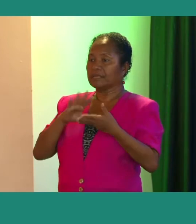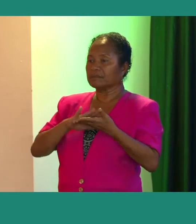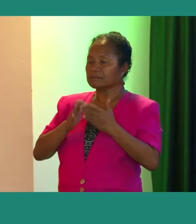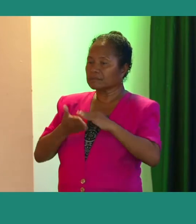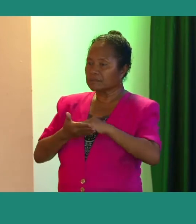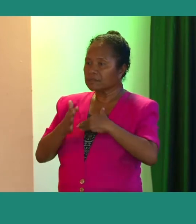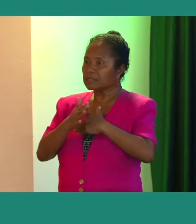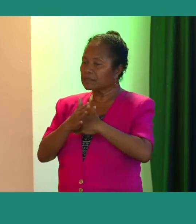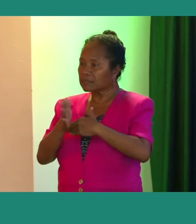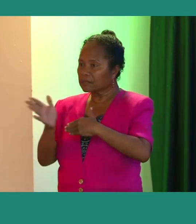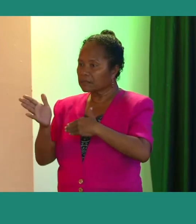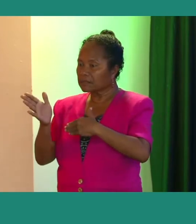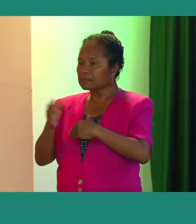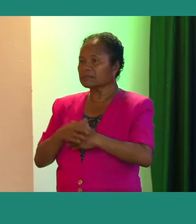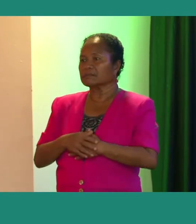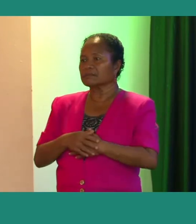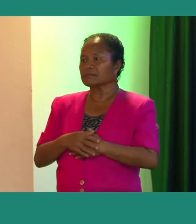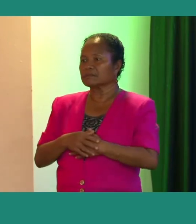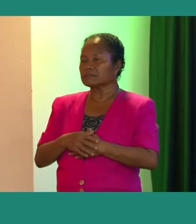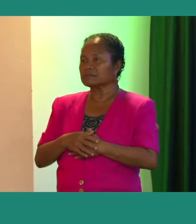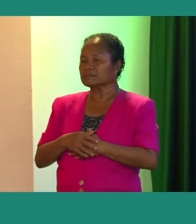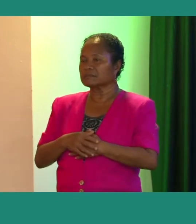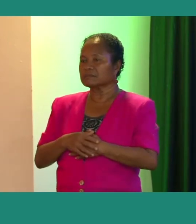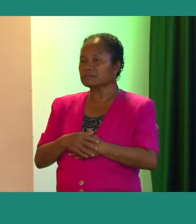sector, it can absolutely